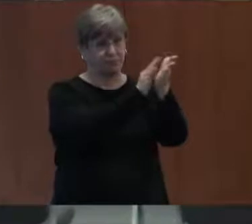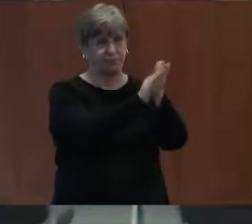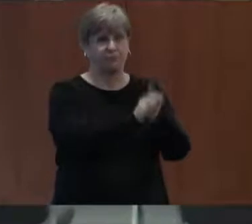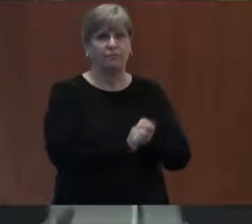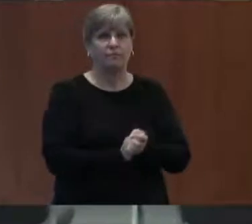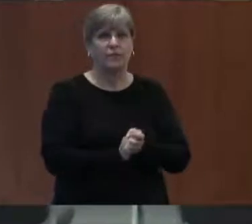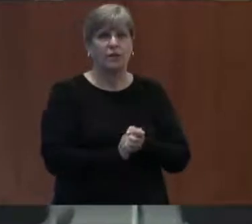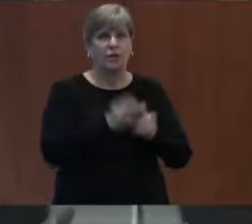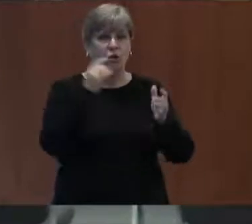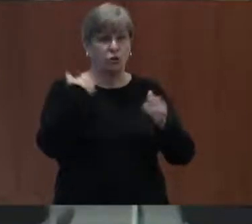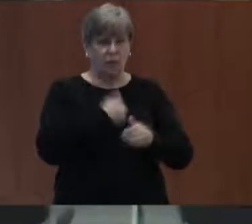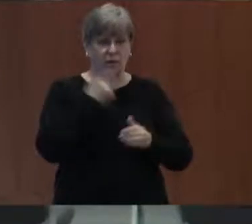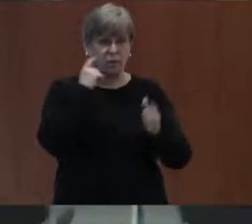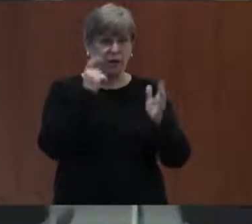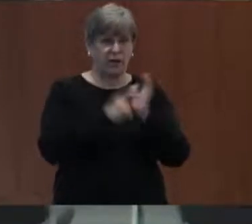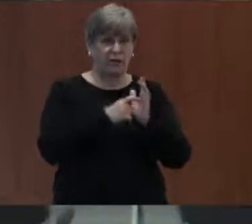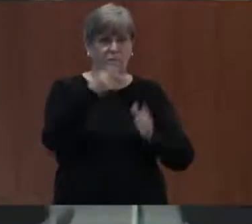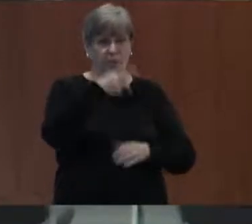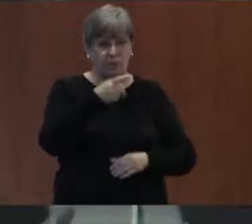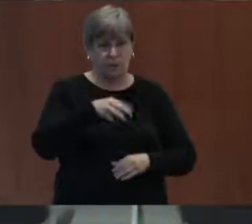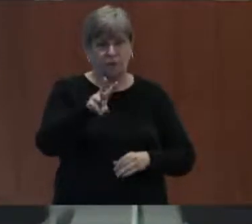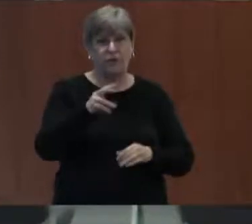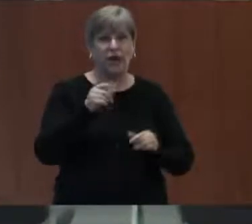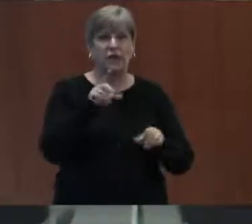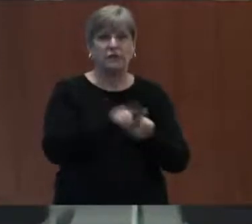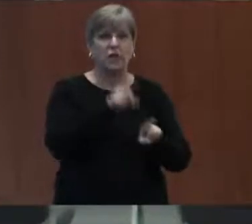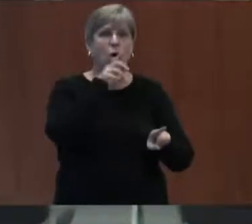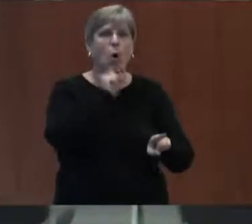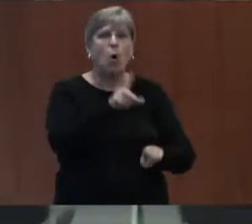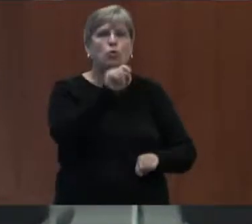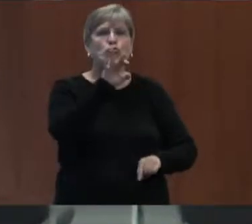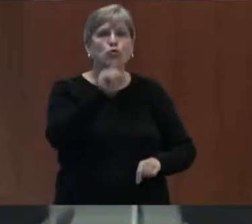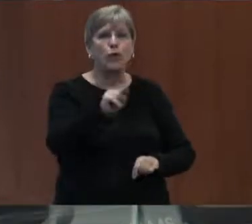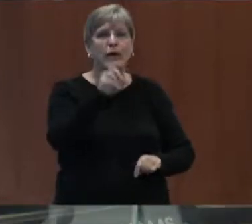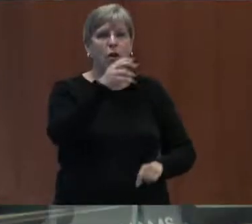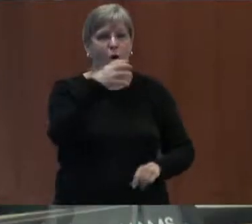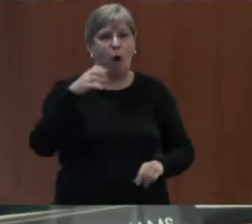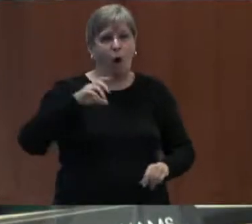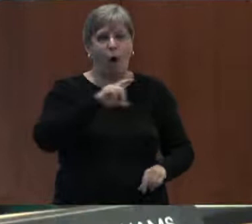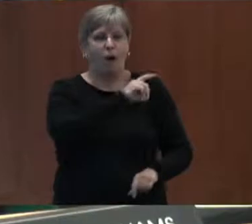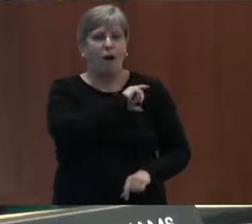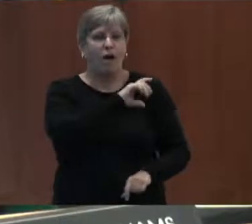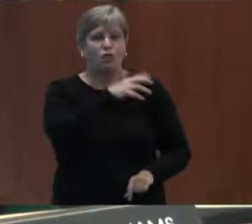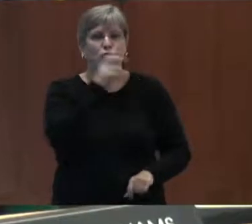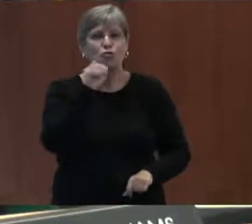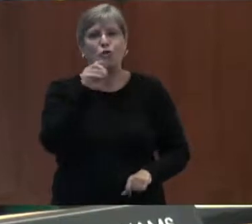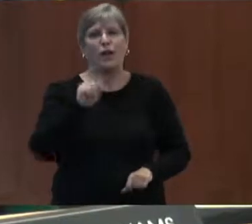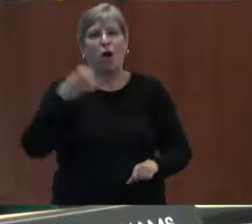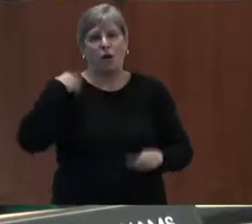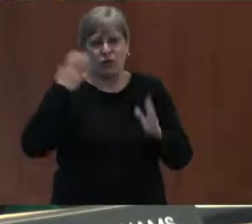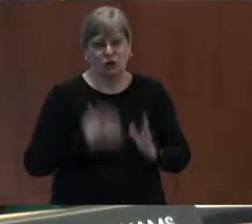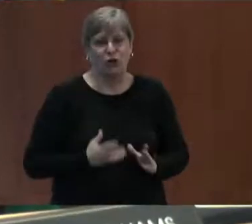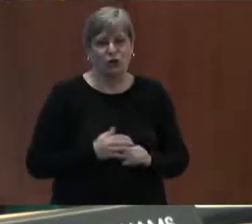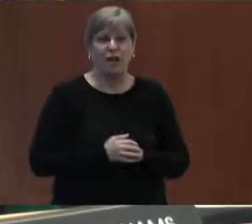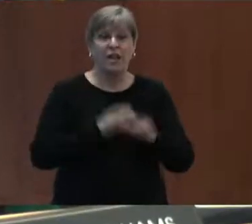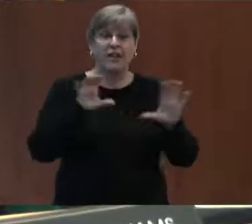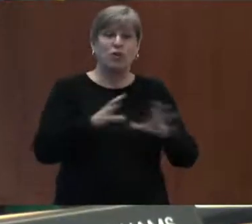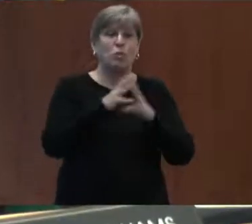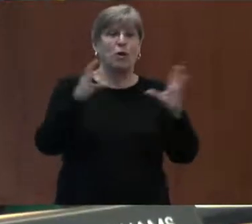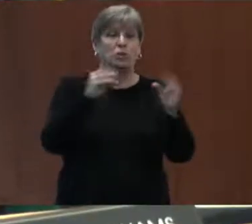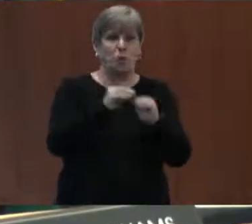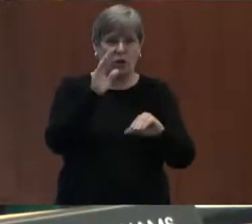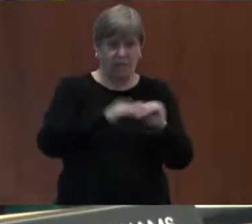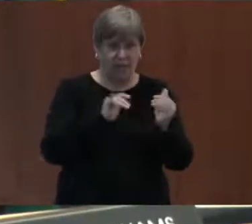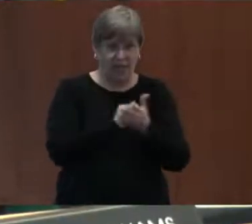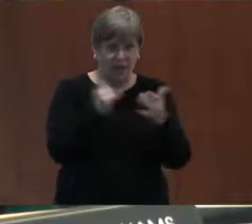Some people recognize our pupil personnel workers as the old truant officer type thing. I mean, our pupil personnel workers do much, much more than that